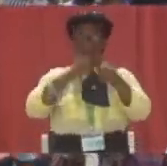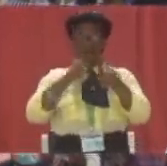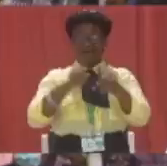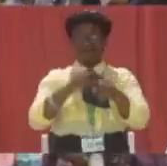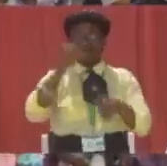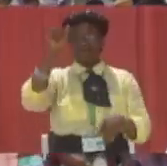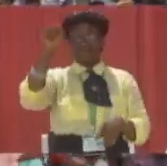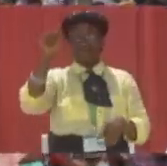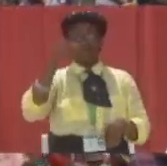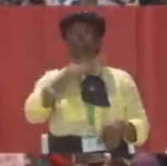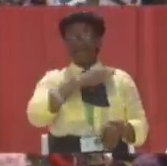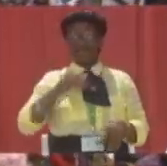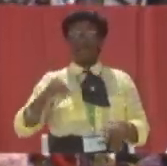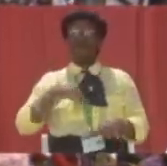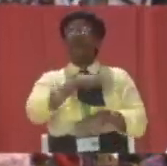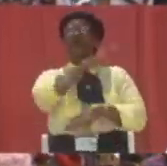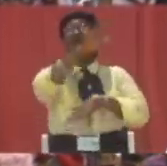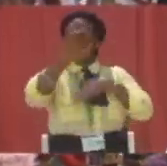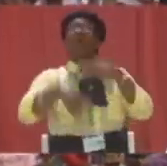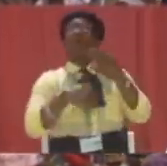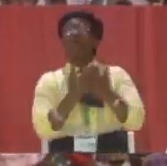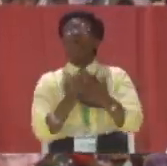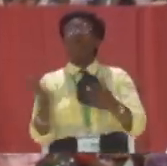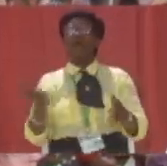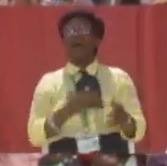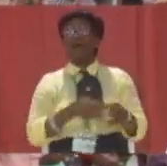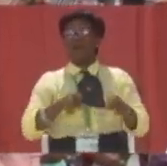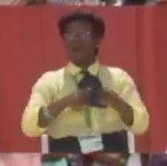and all our relatives,